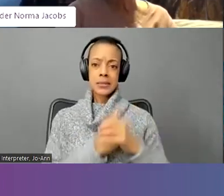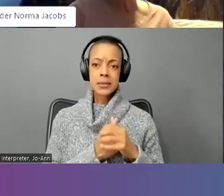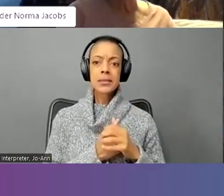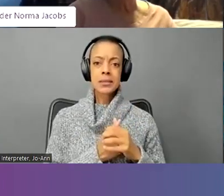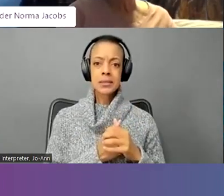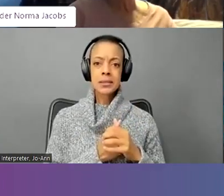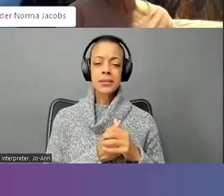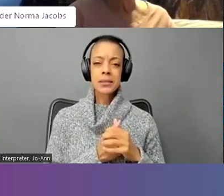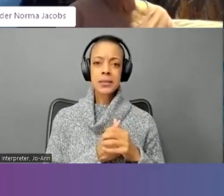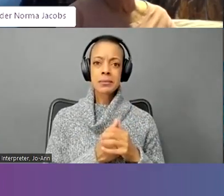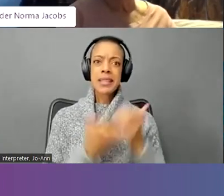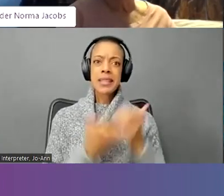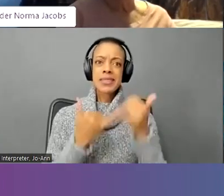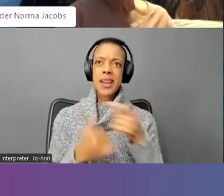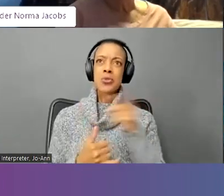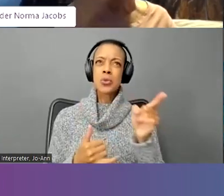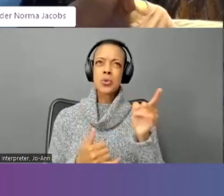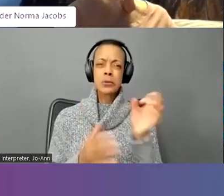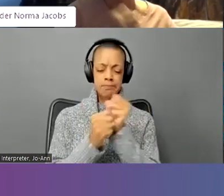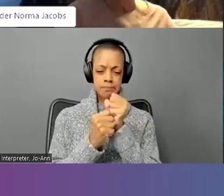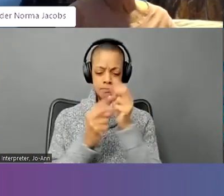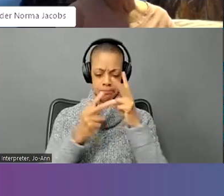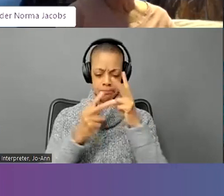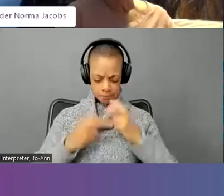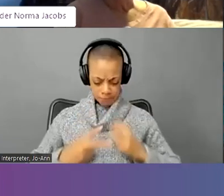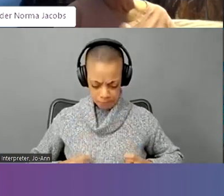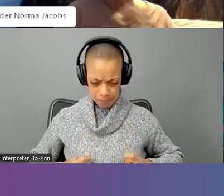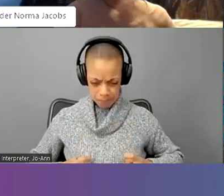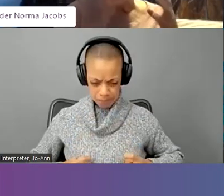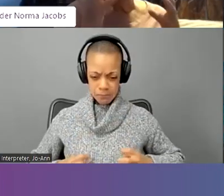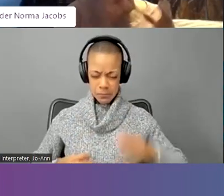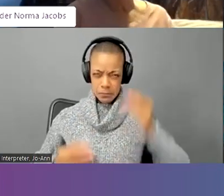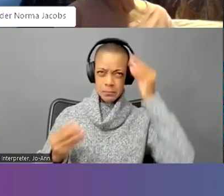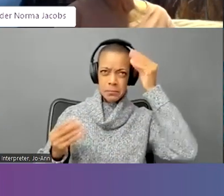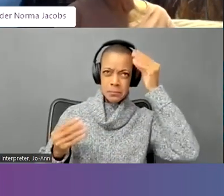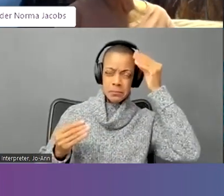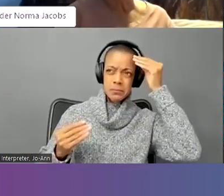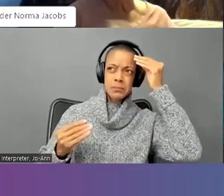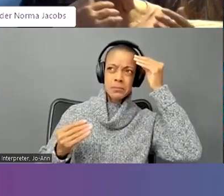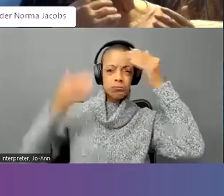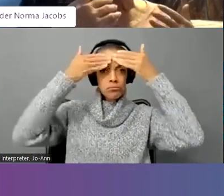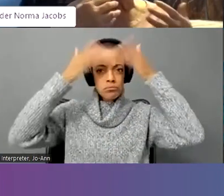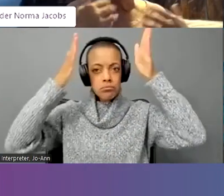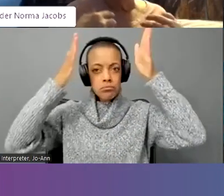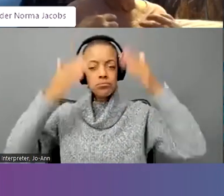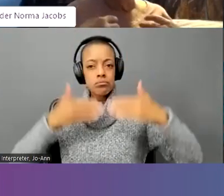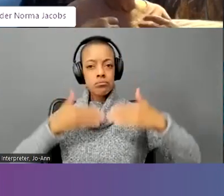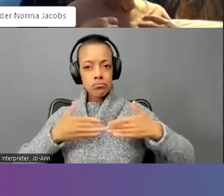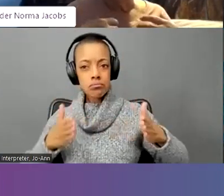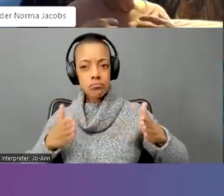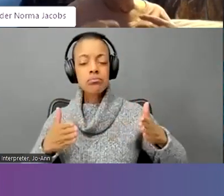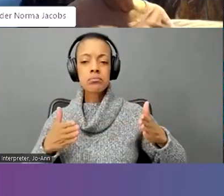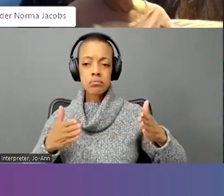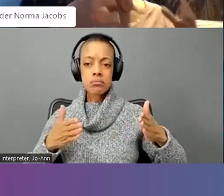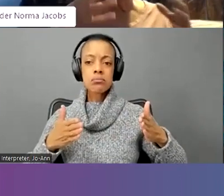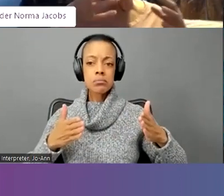brings you to that place in your heart and in your mind, you know, to open up and to hear, you know, and